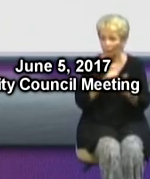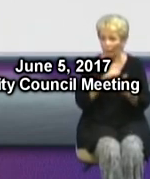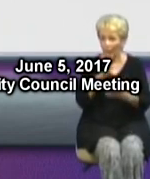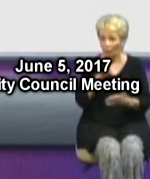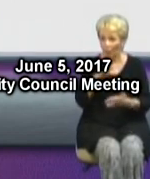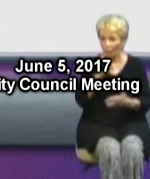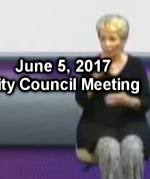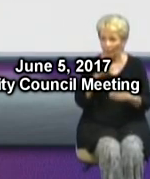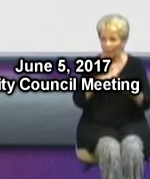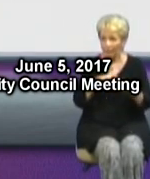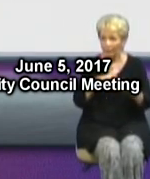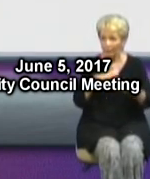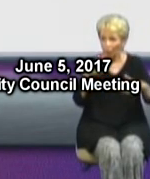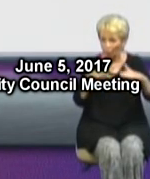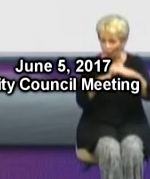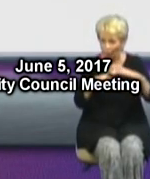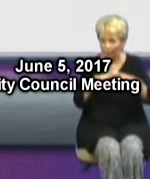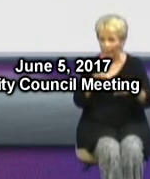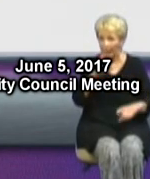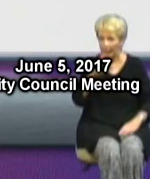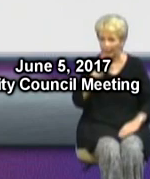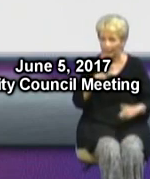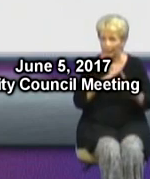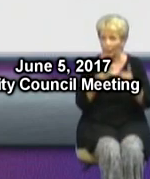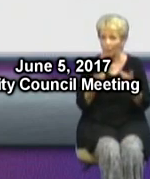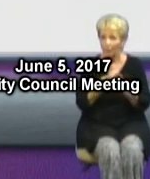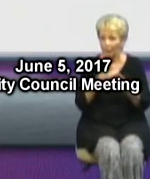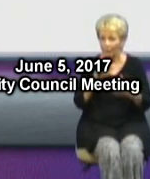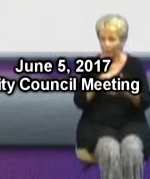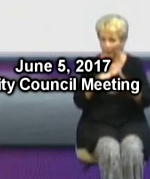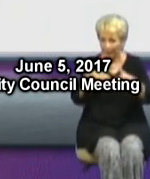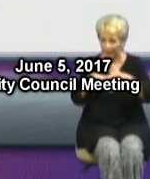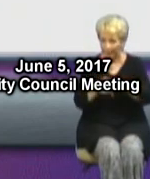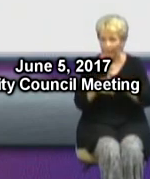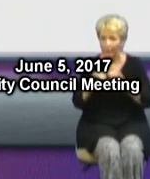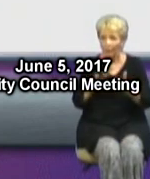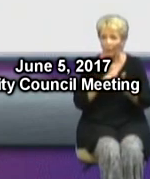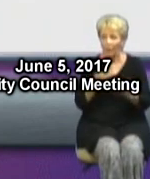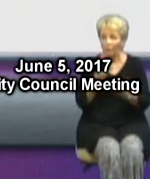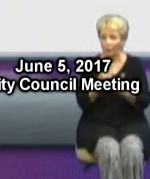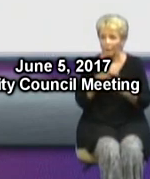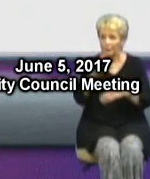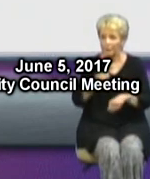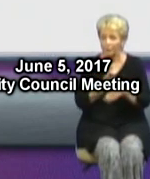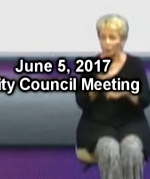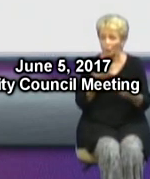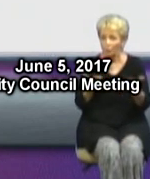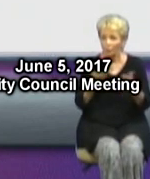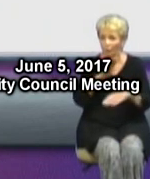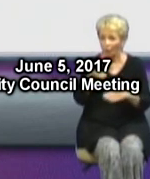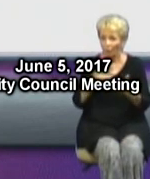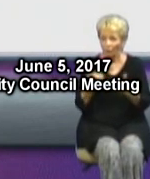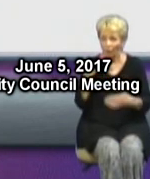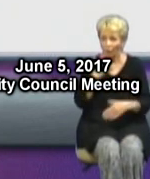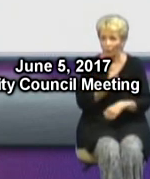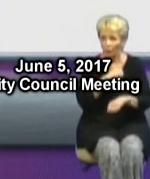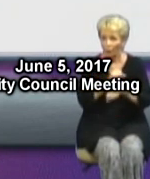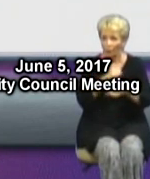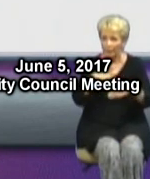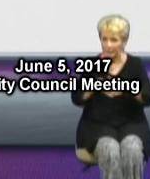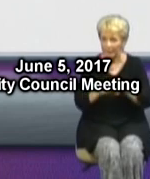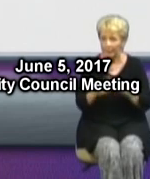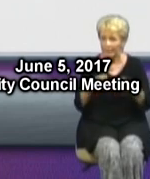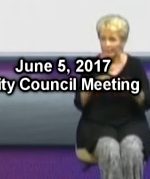warehouse and garage and our IT department reside in, and that is the fund set up to serve all of us working inside the